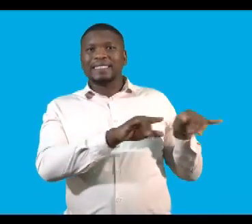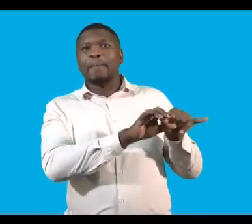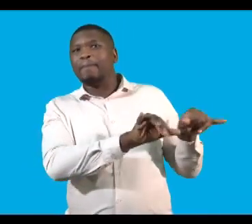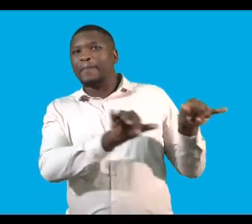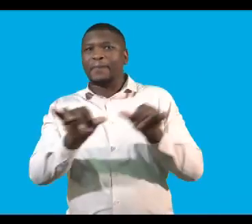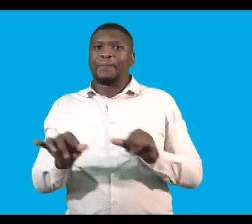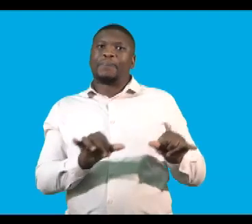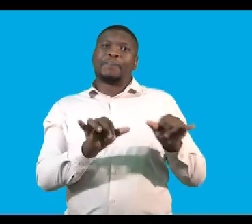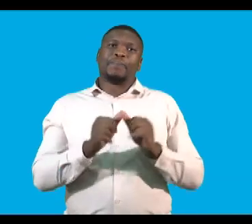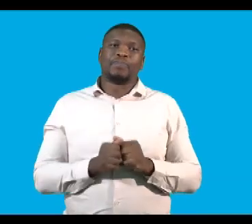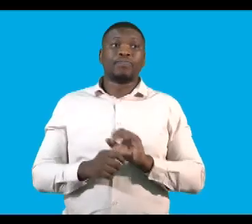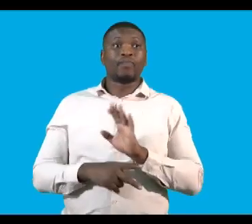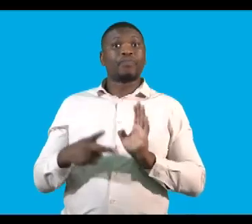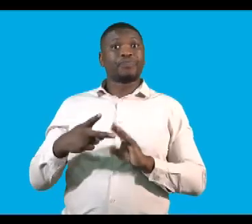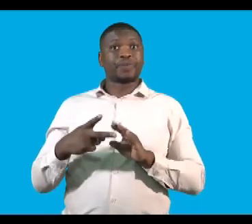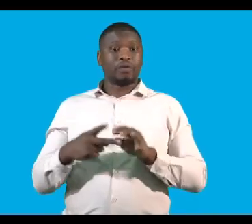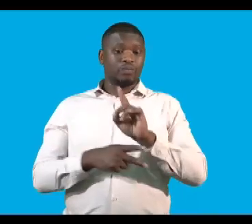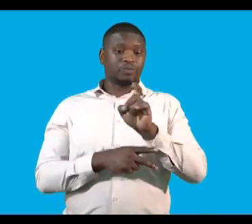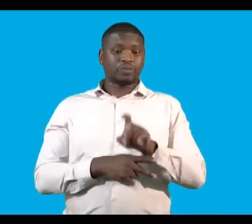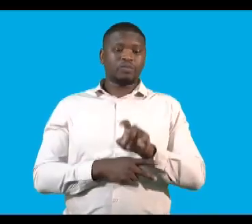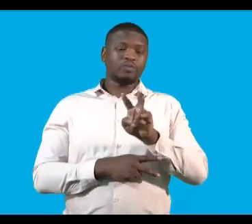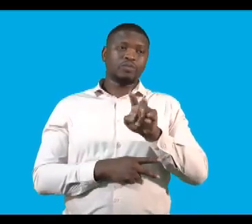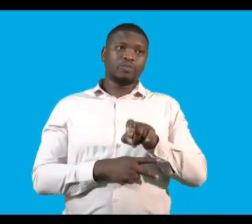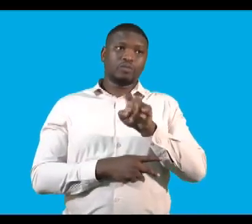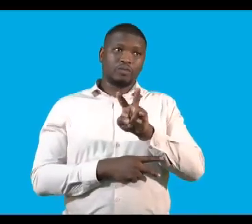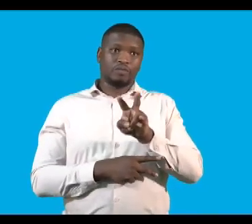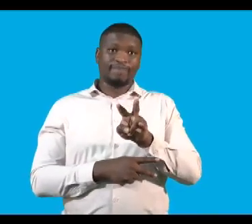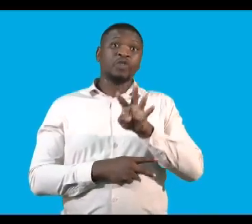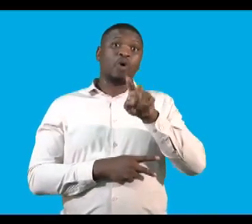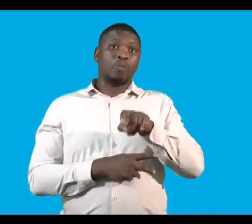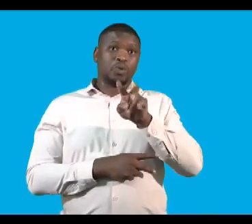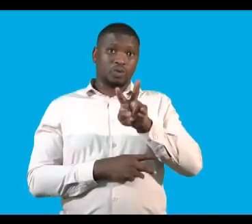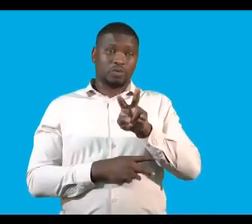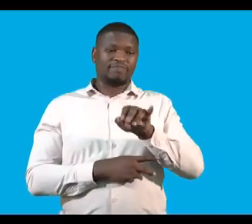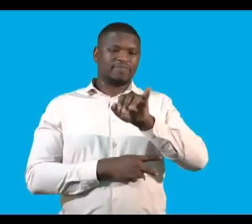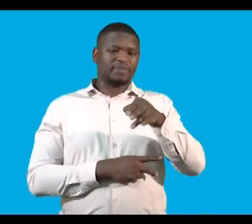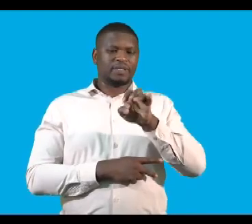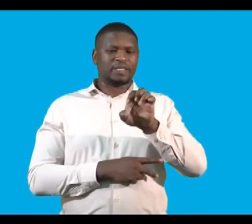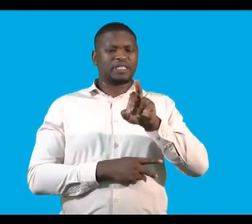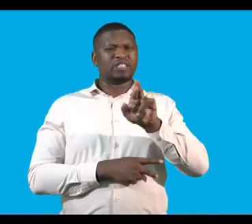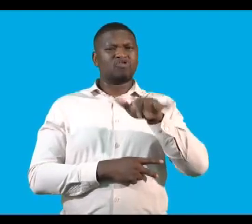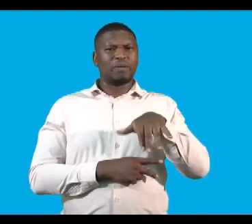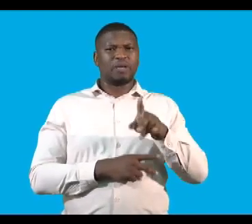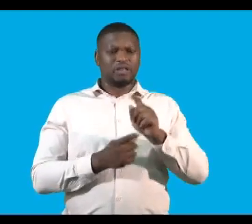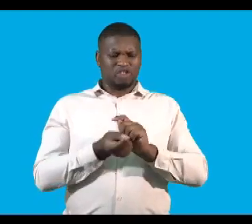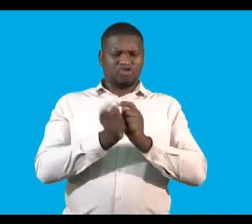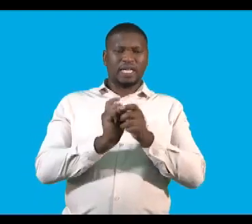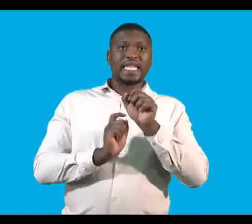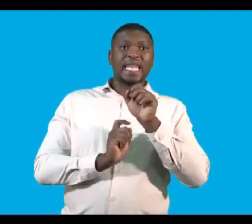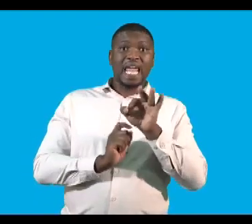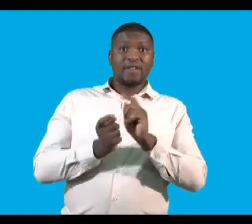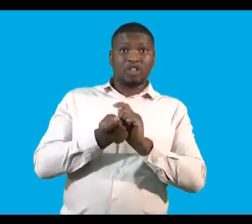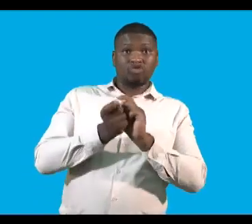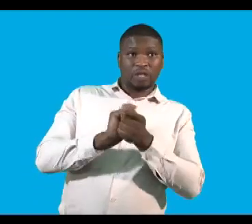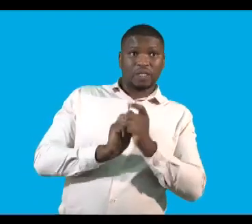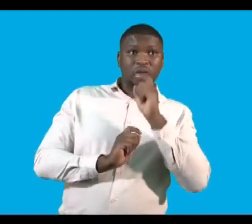Question 4.2, how would Jeremy's tone change if "and I only got a C+ were